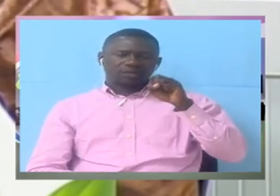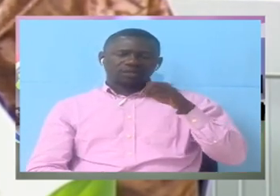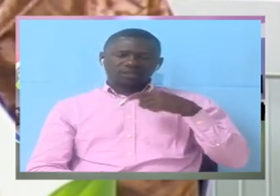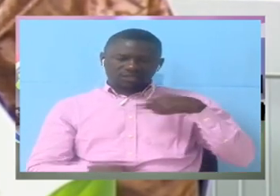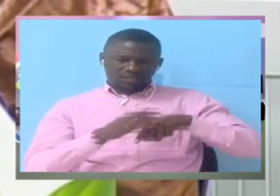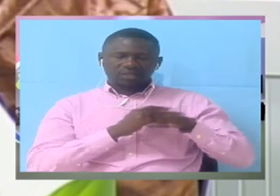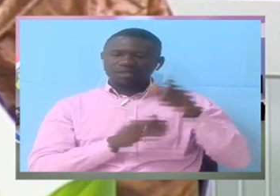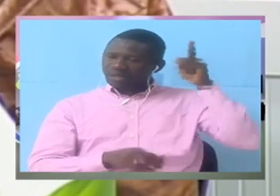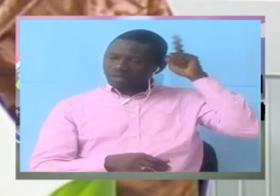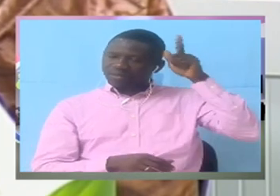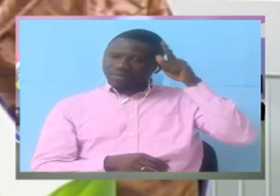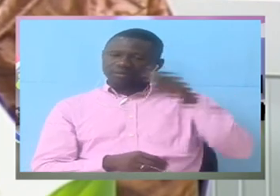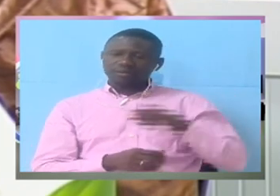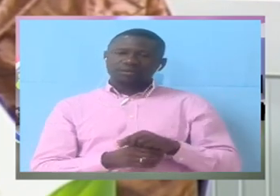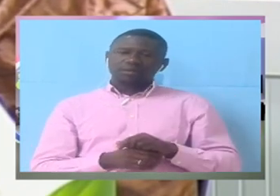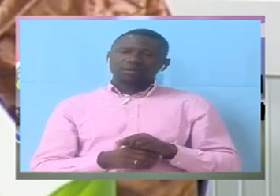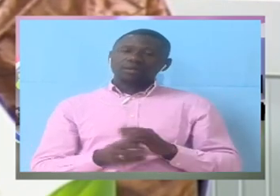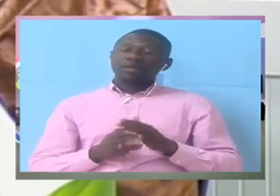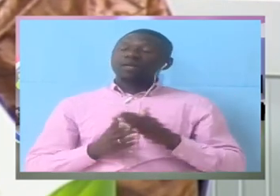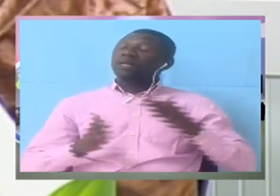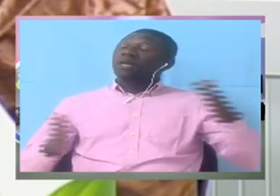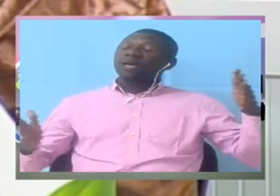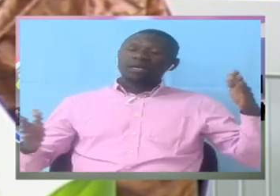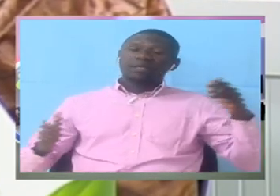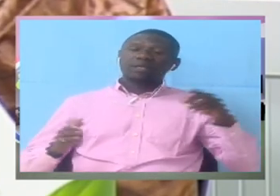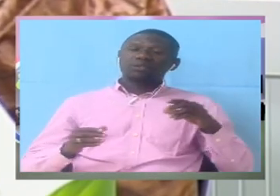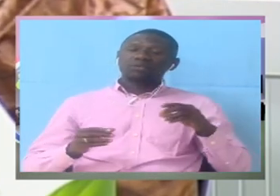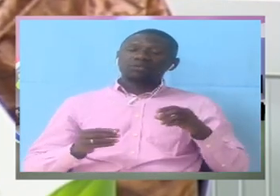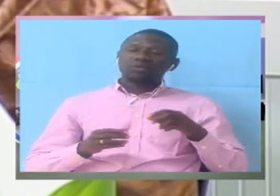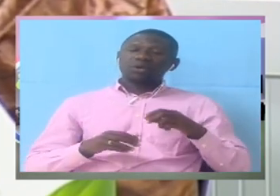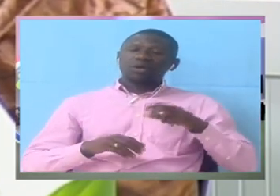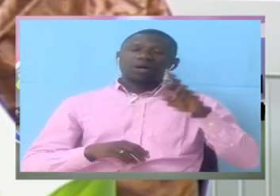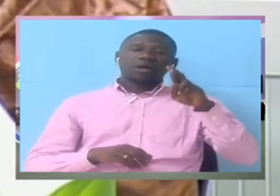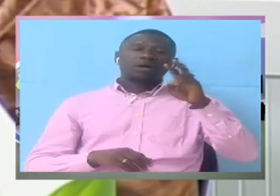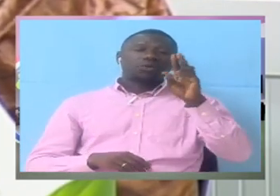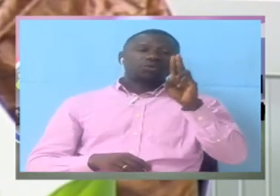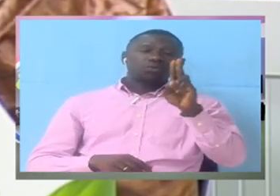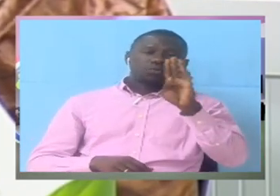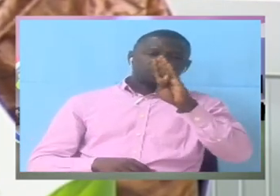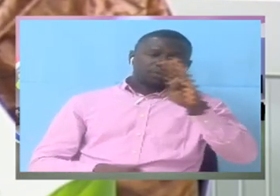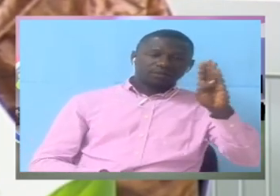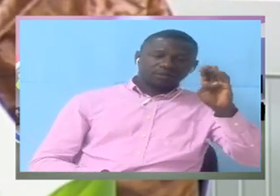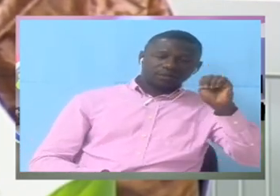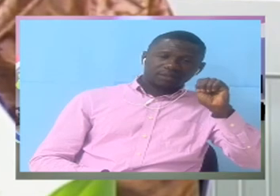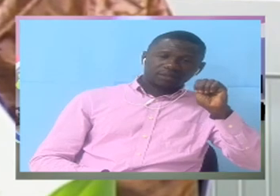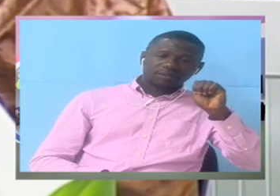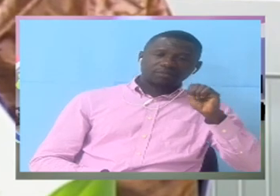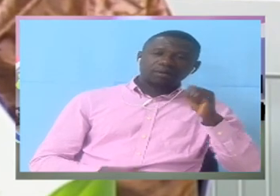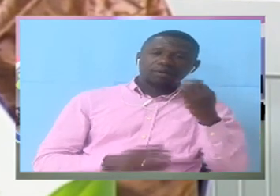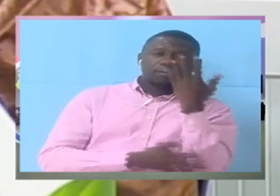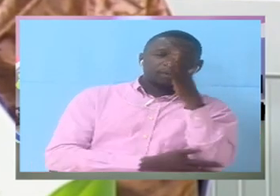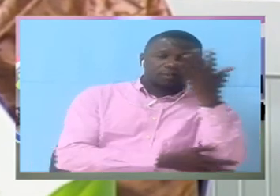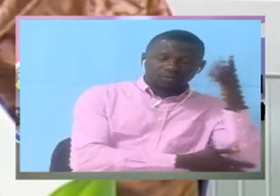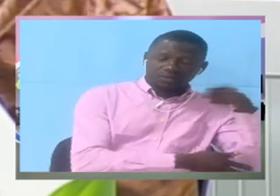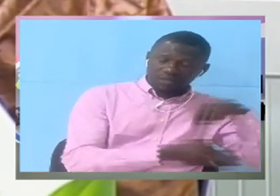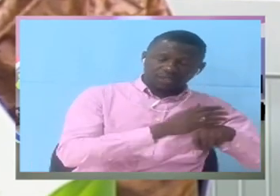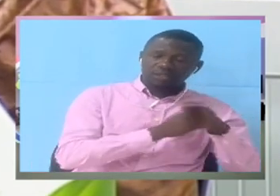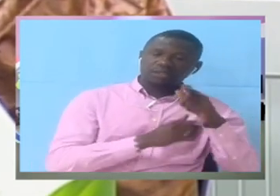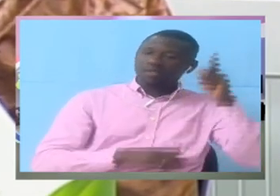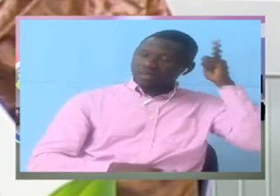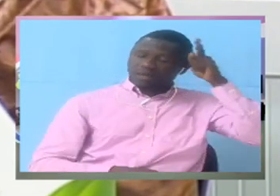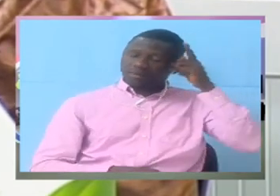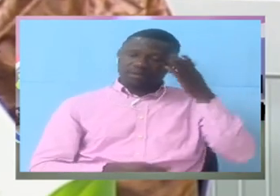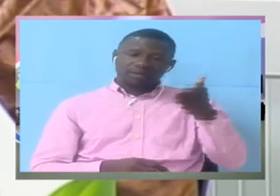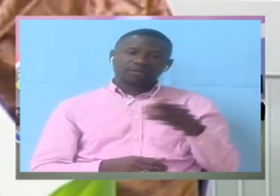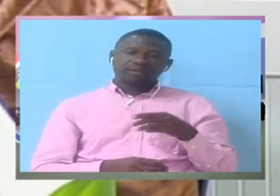largest rubber plantation in this world is in Liberia. The largest rubber plantation in this world is in Liberia. It's are diamond on Liberia. If